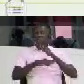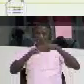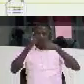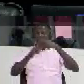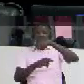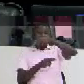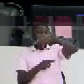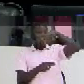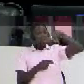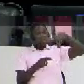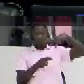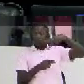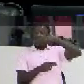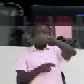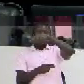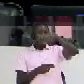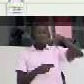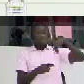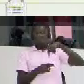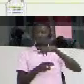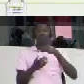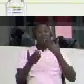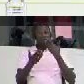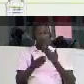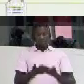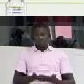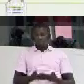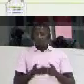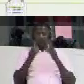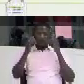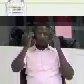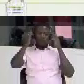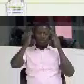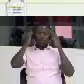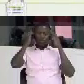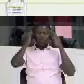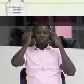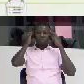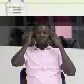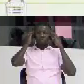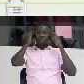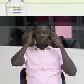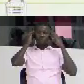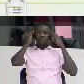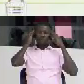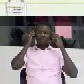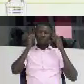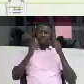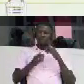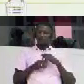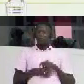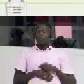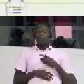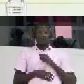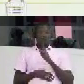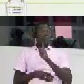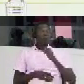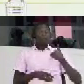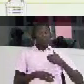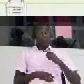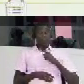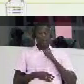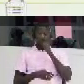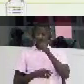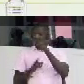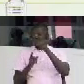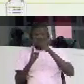They continued going round until they completed going around. am ñu ñu point. There were some people that were pointed